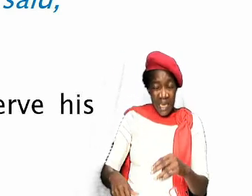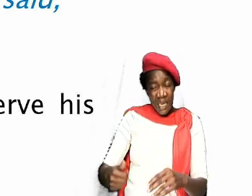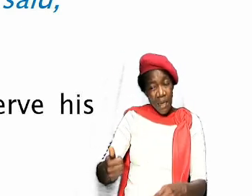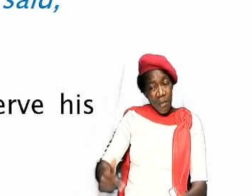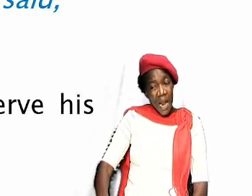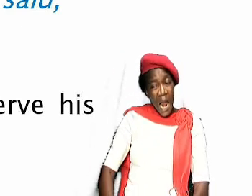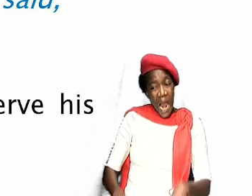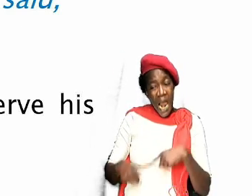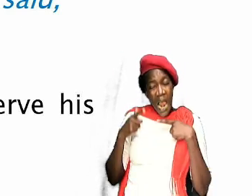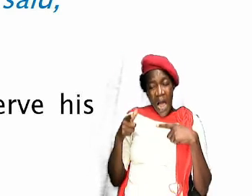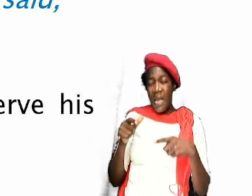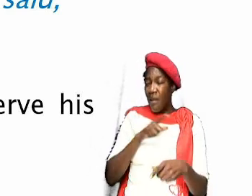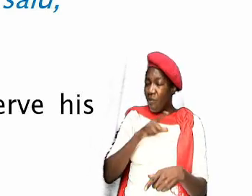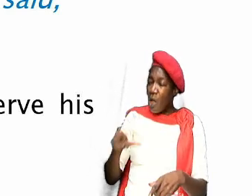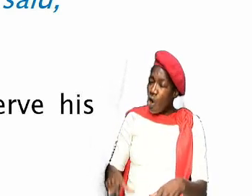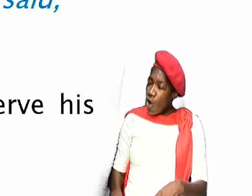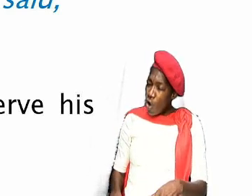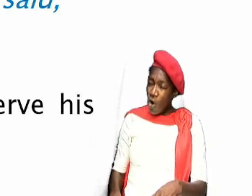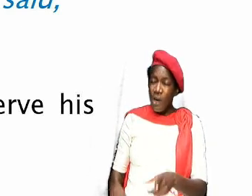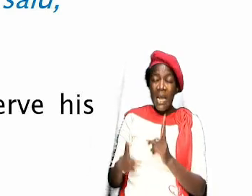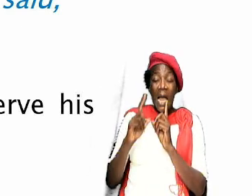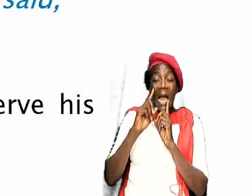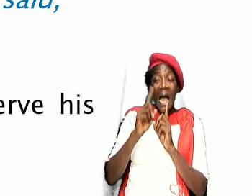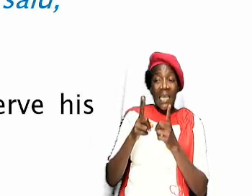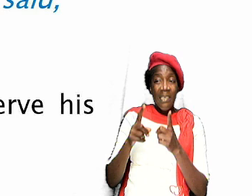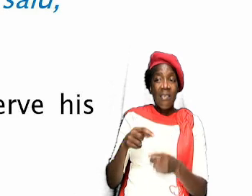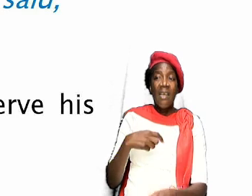Lord graciously answered and said,